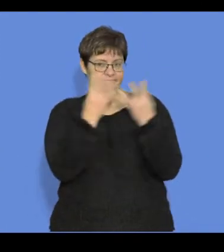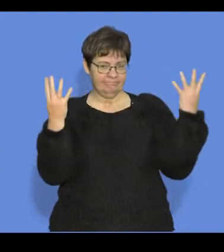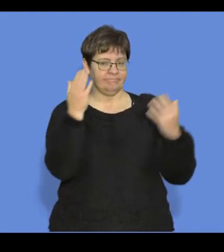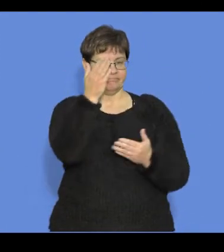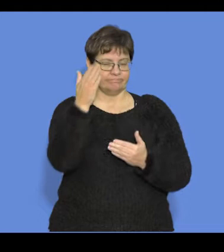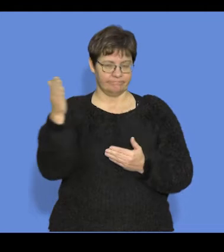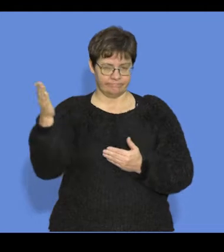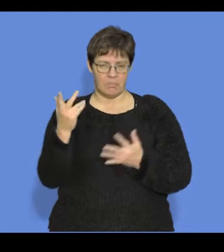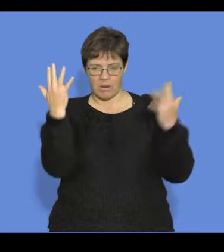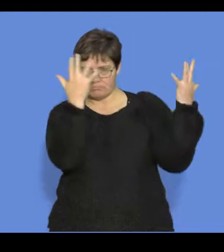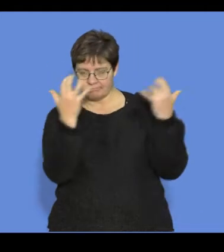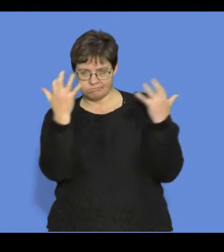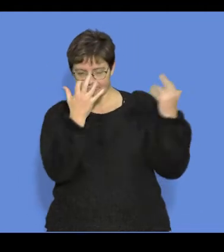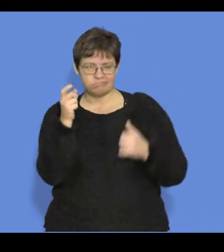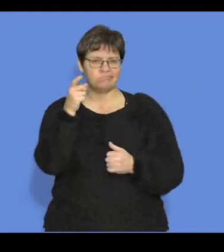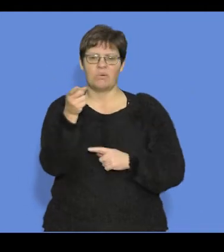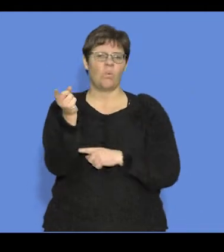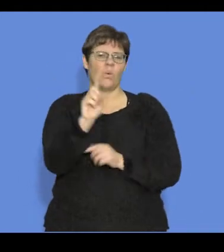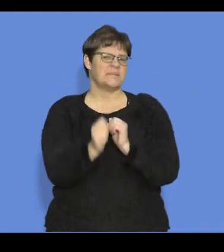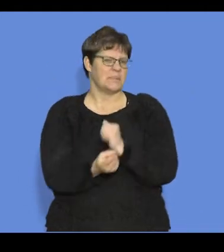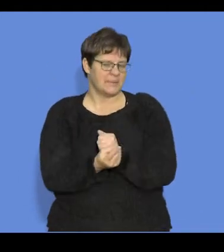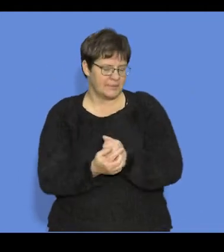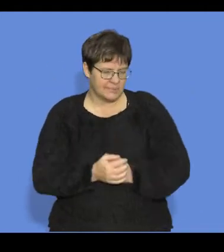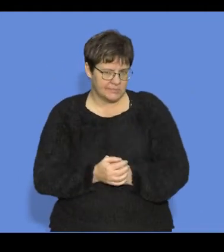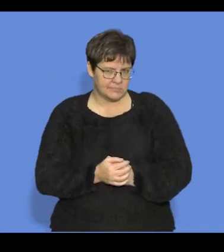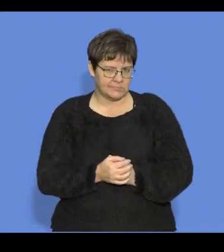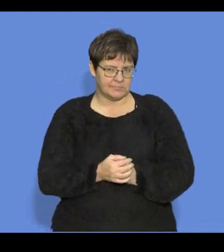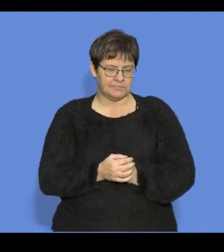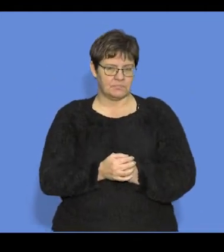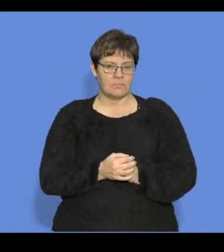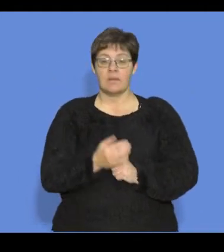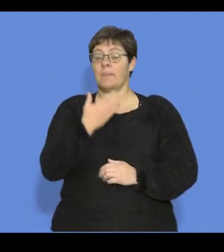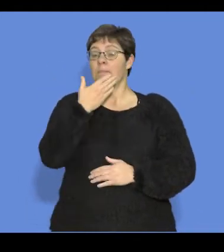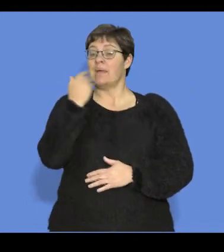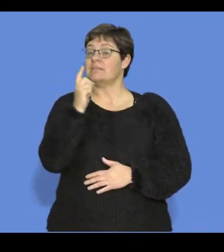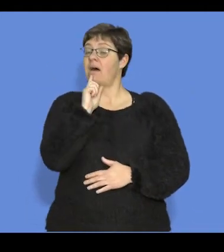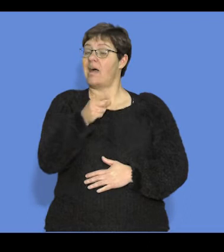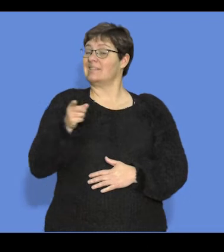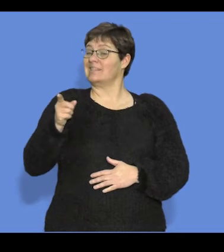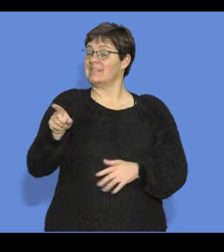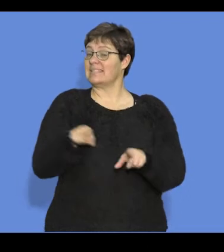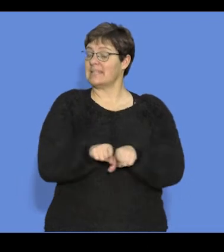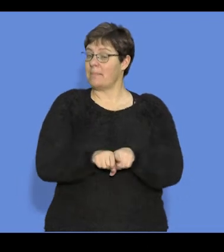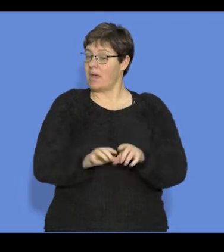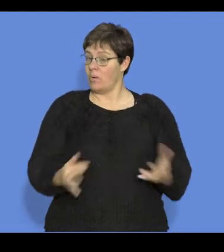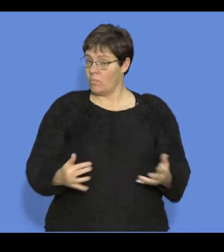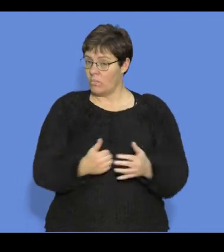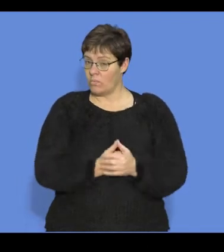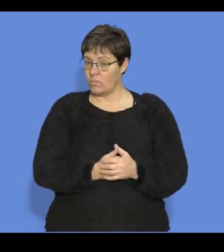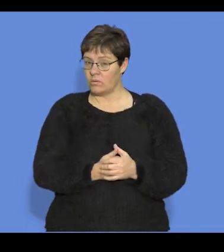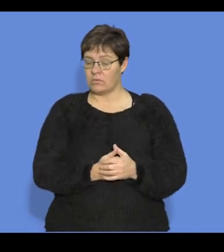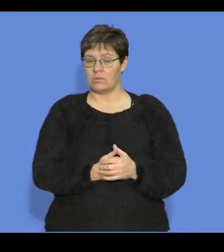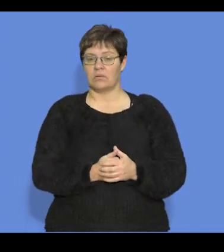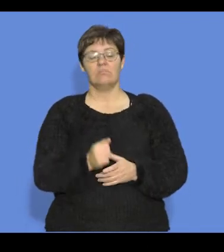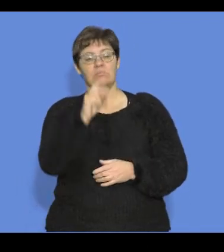many things and you have to work out what is going on. And the best way to answer something like this is